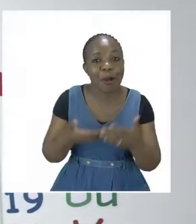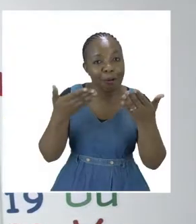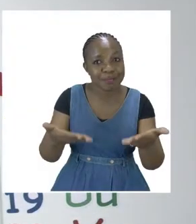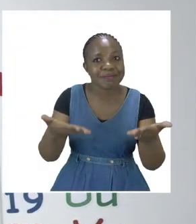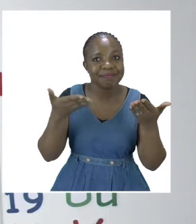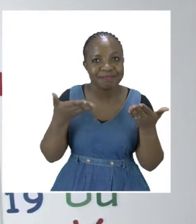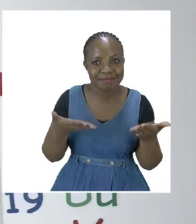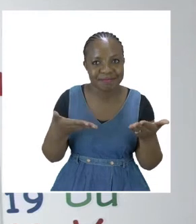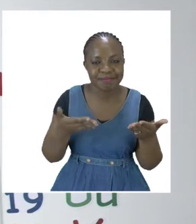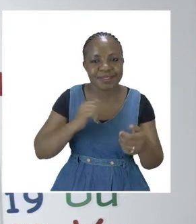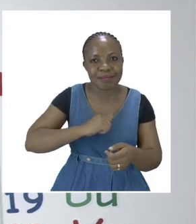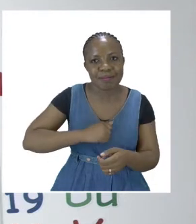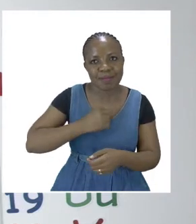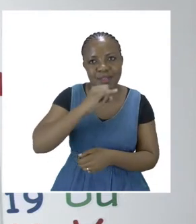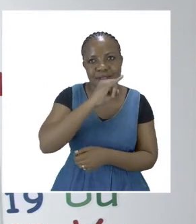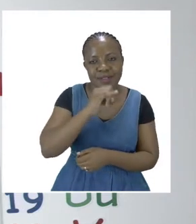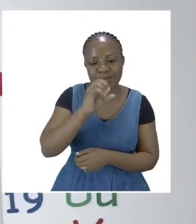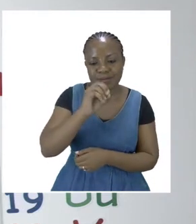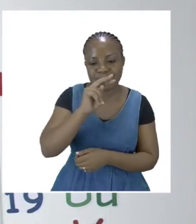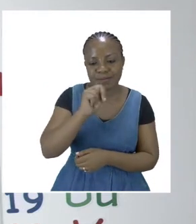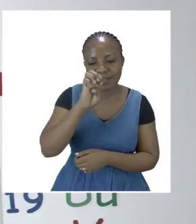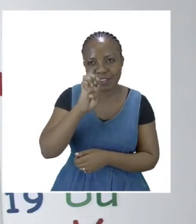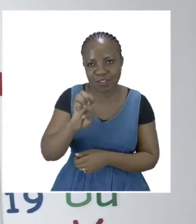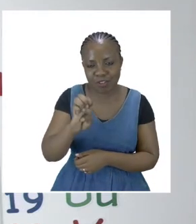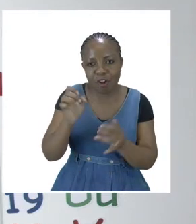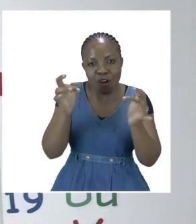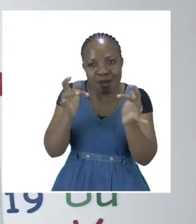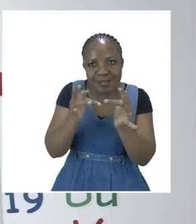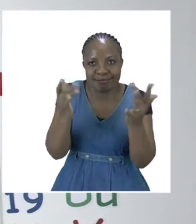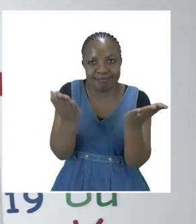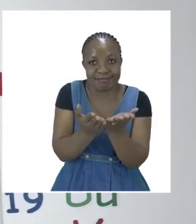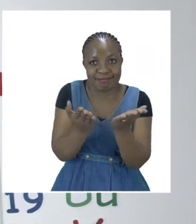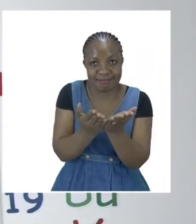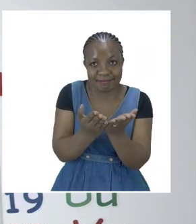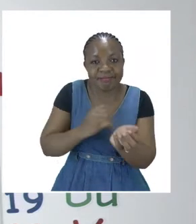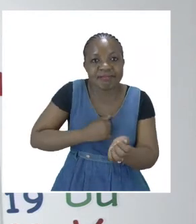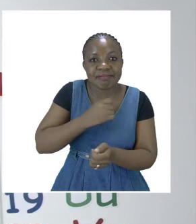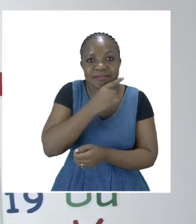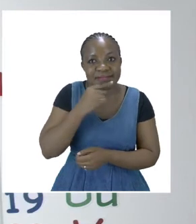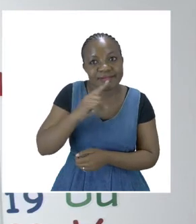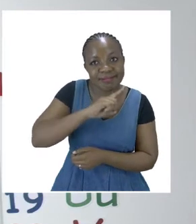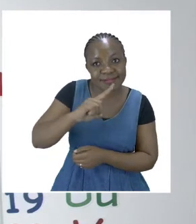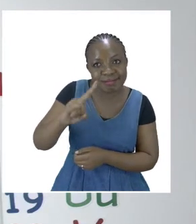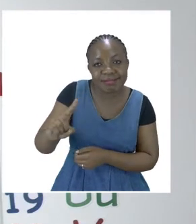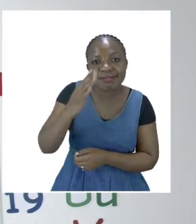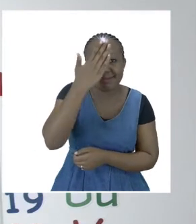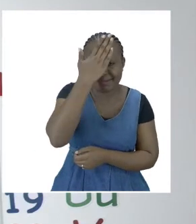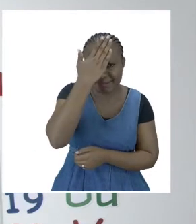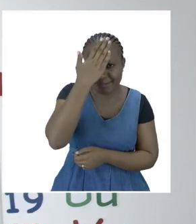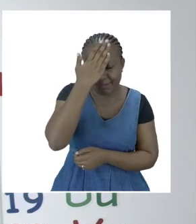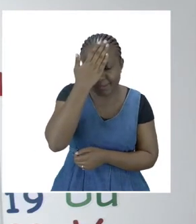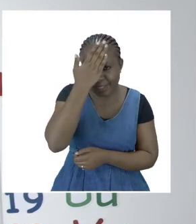Welcome to My Zone Online School. My name is Teacher Mutsa. Get your education